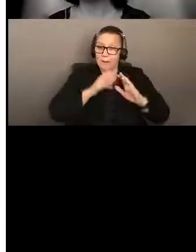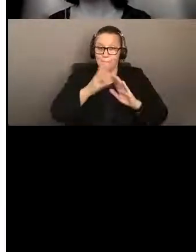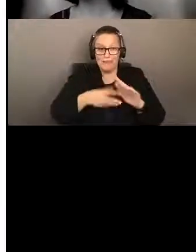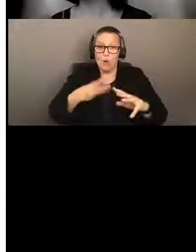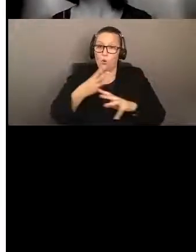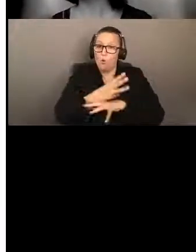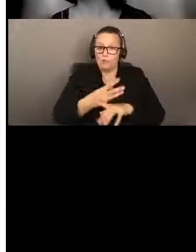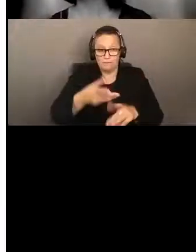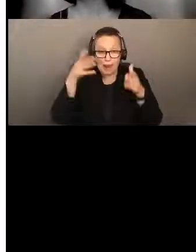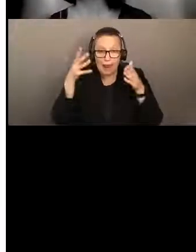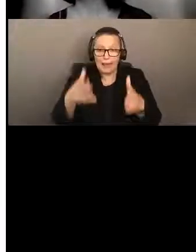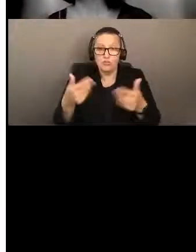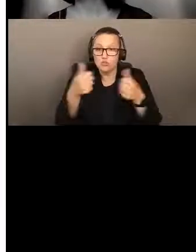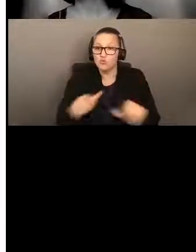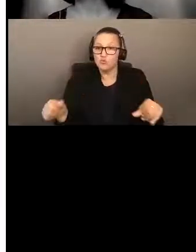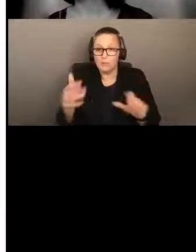clear.